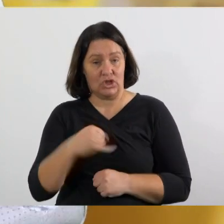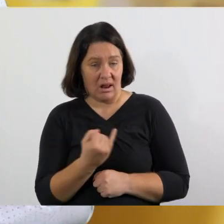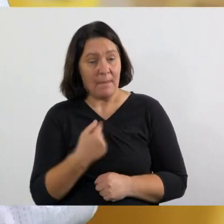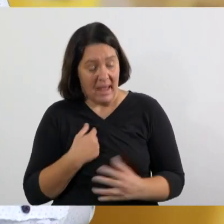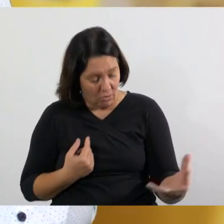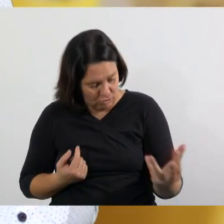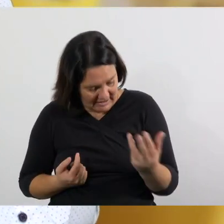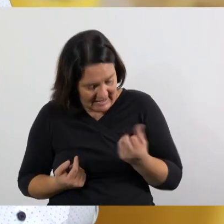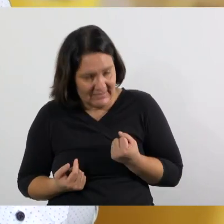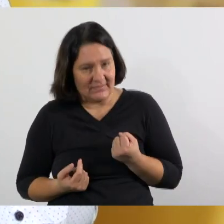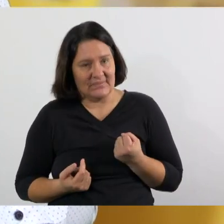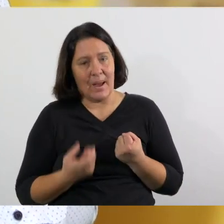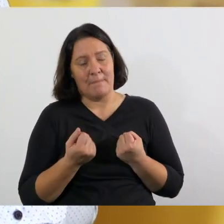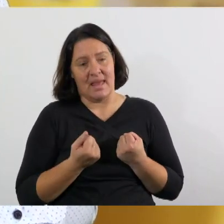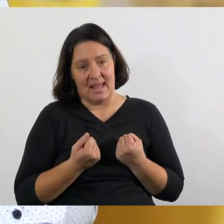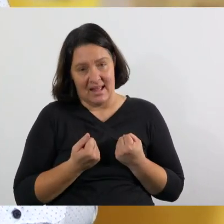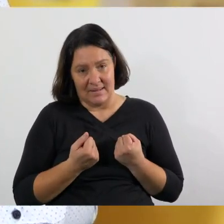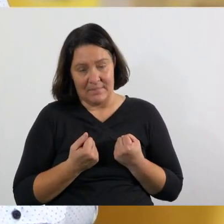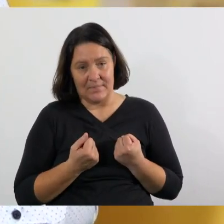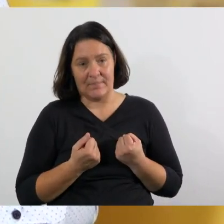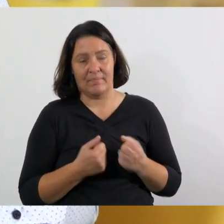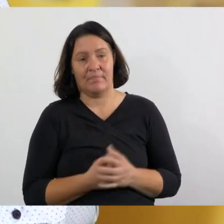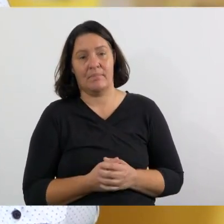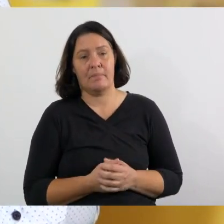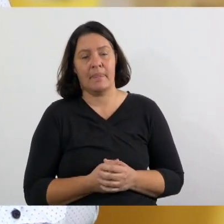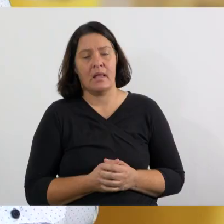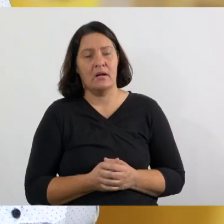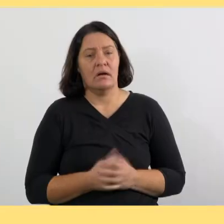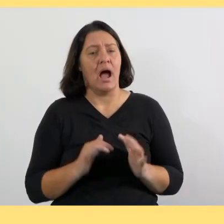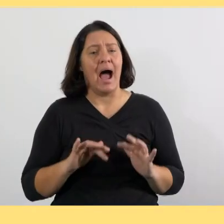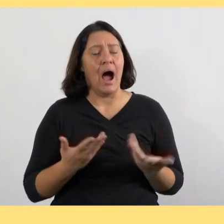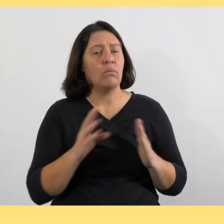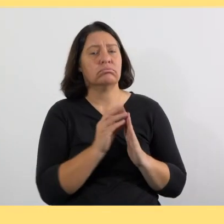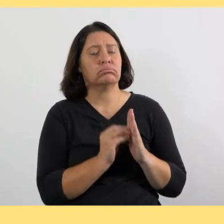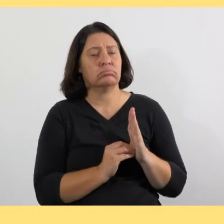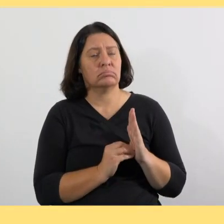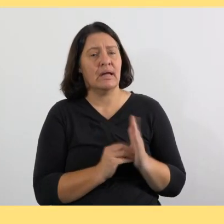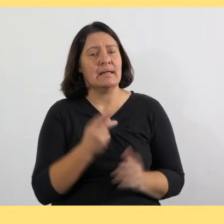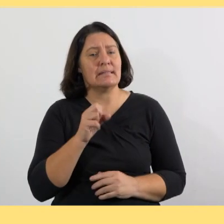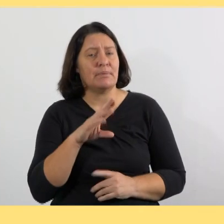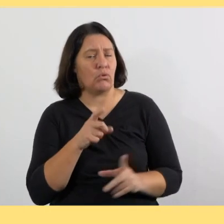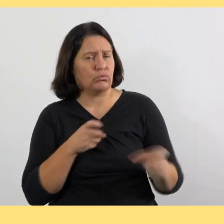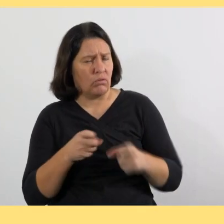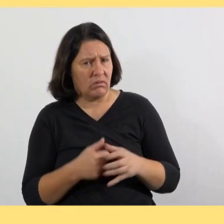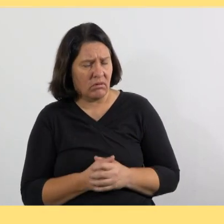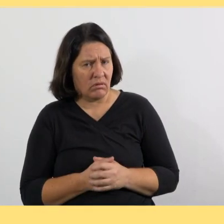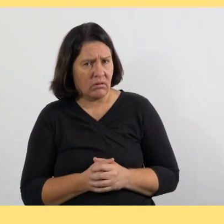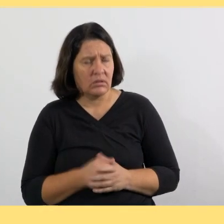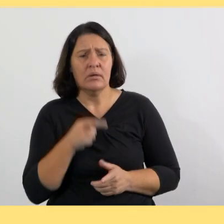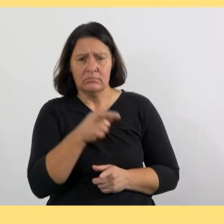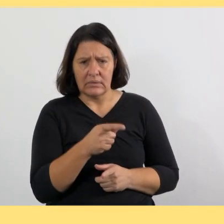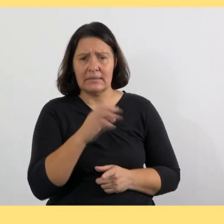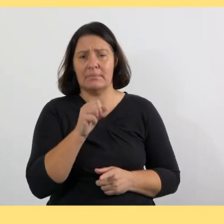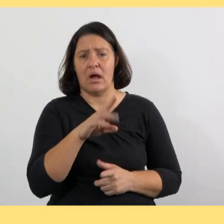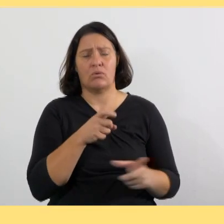have received some money. How then will I record it in my debtors control? Here